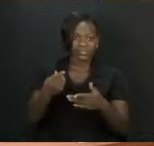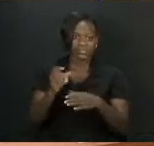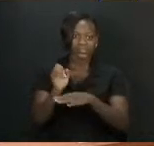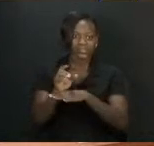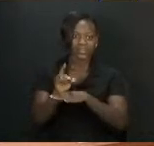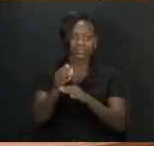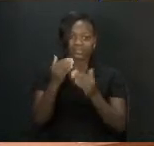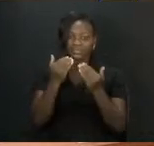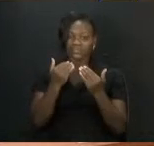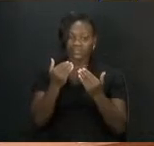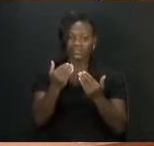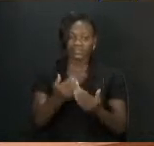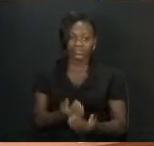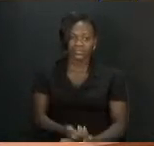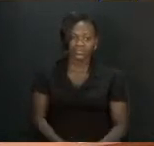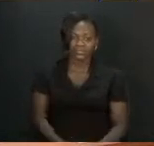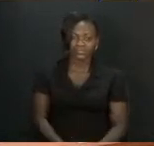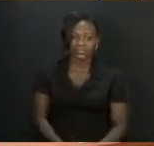Speaker, thank you.